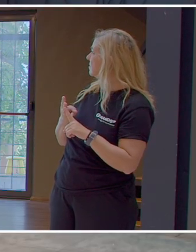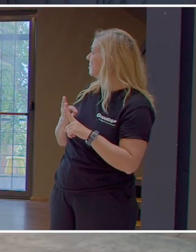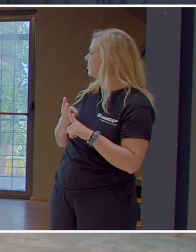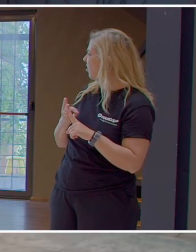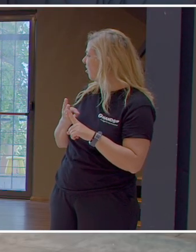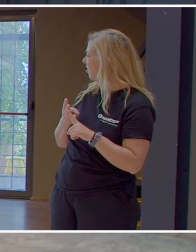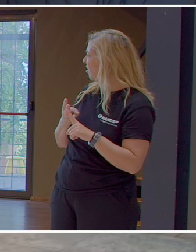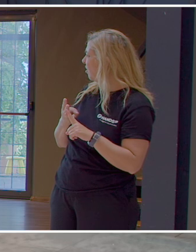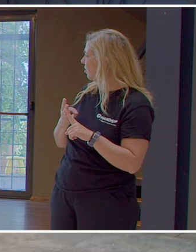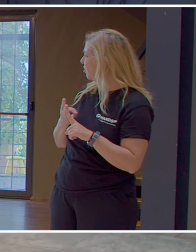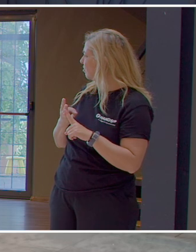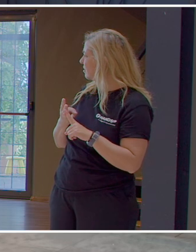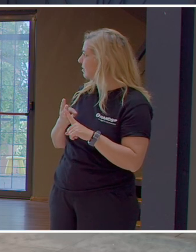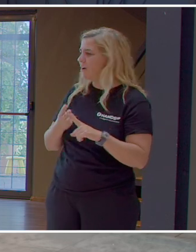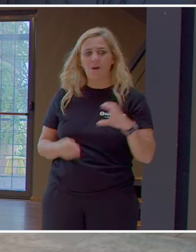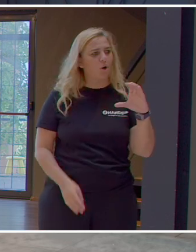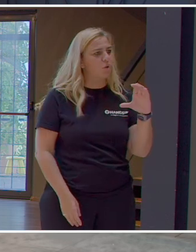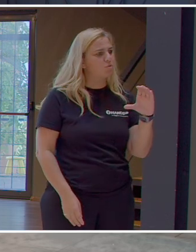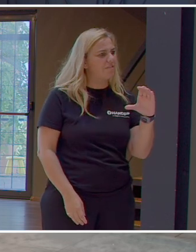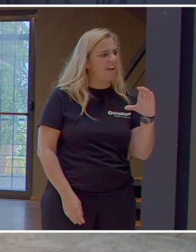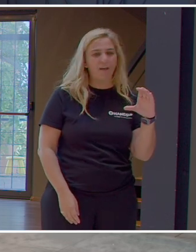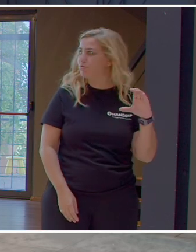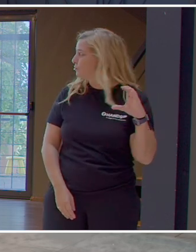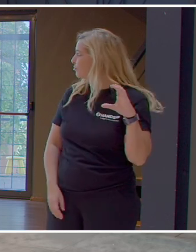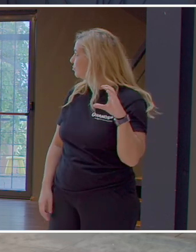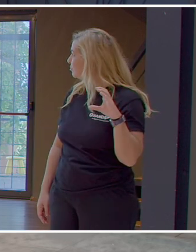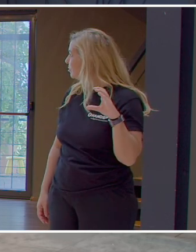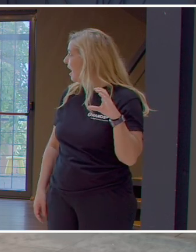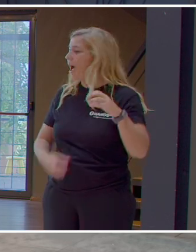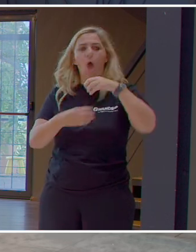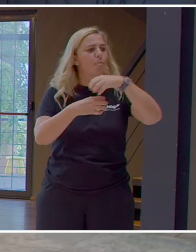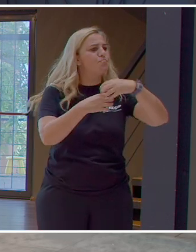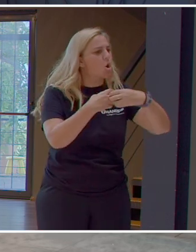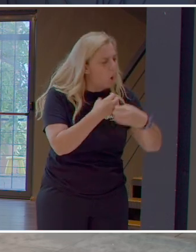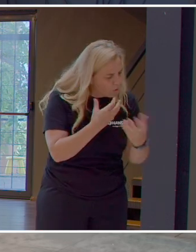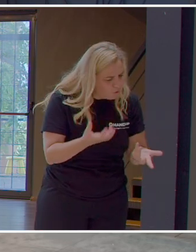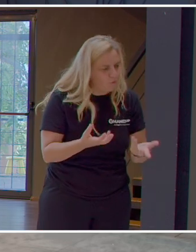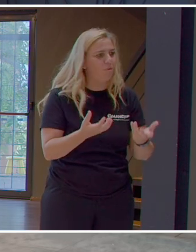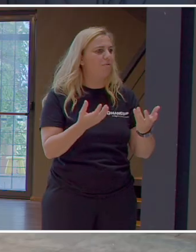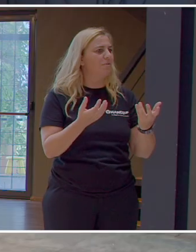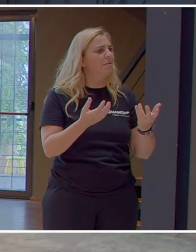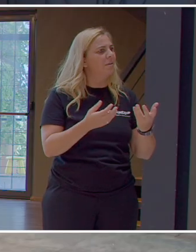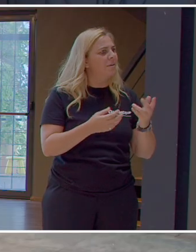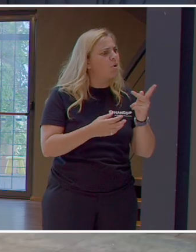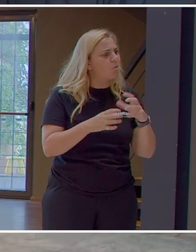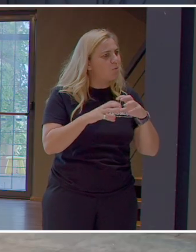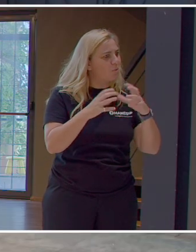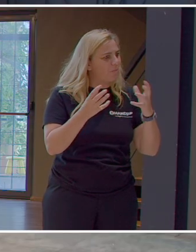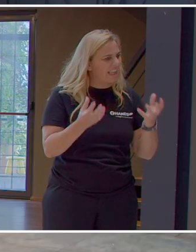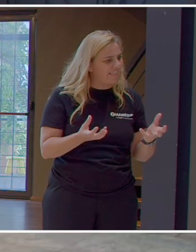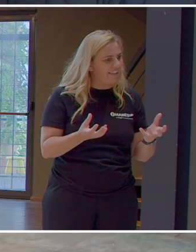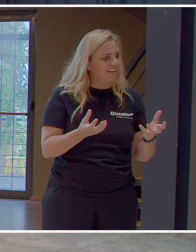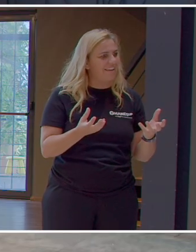per day. It's because of this sulforaphane component that is actively working for your body and working in your body